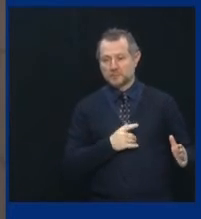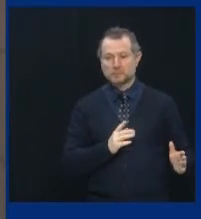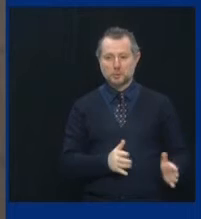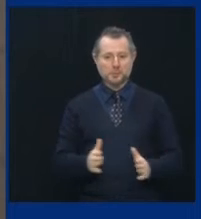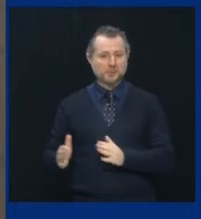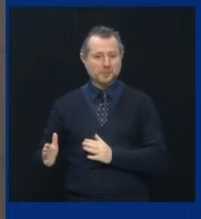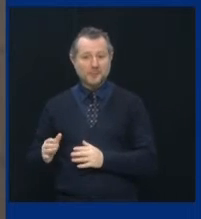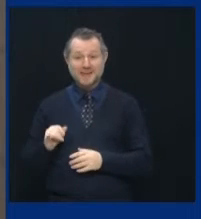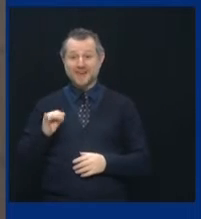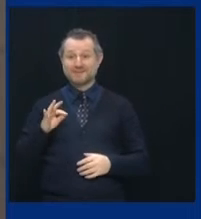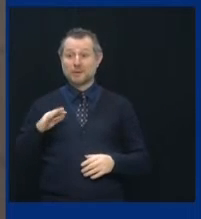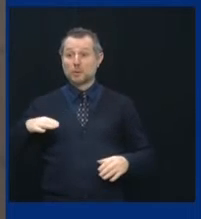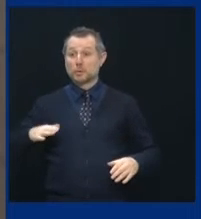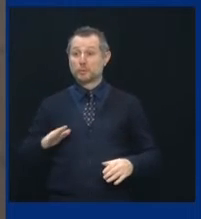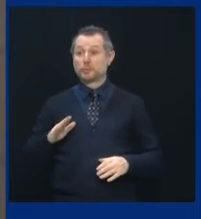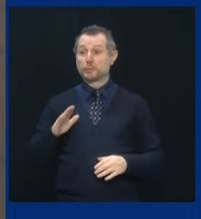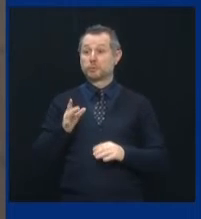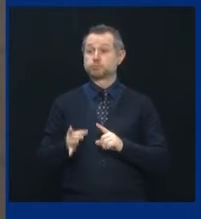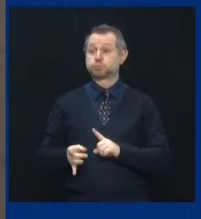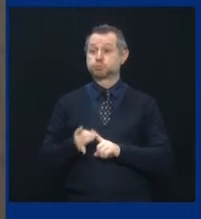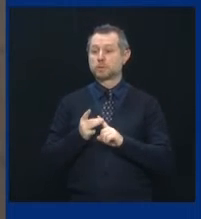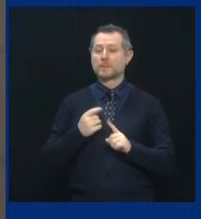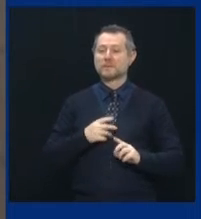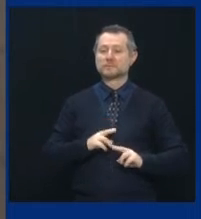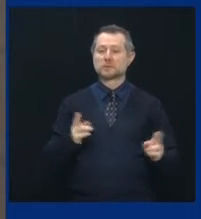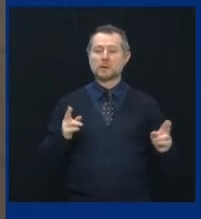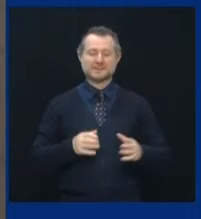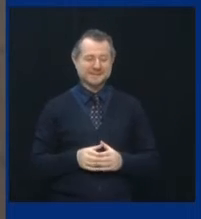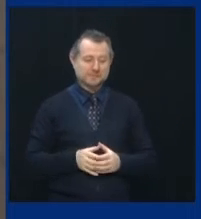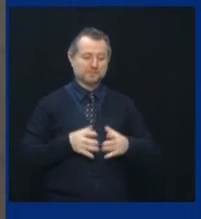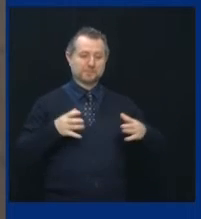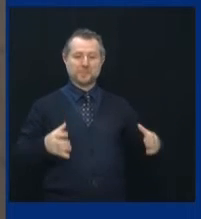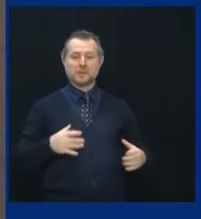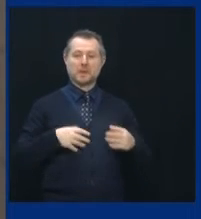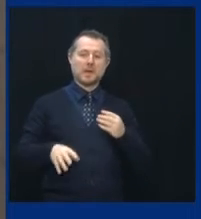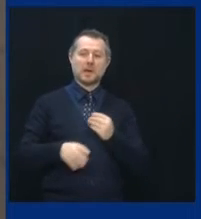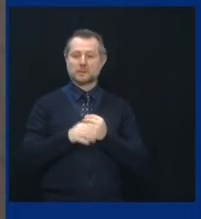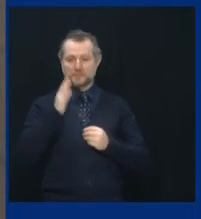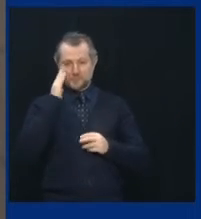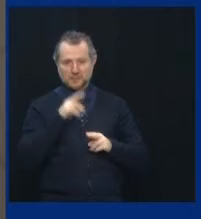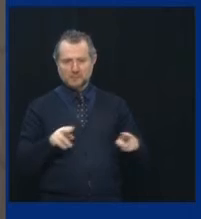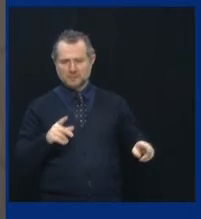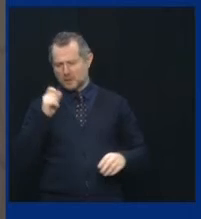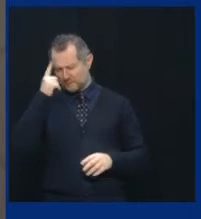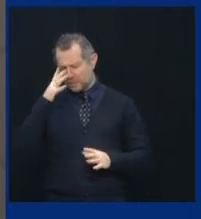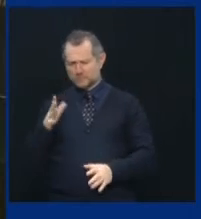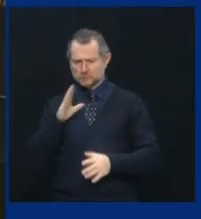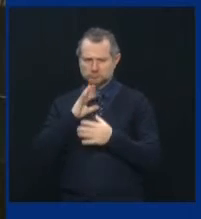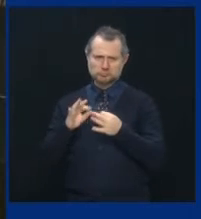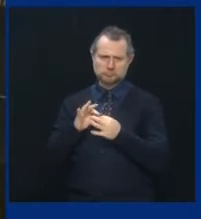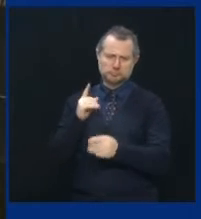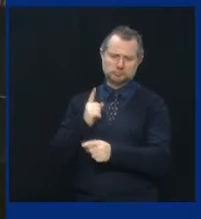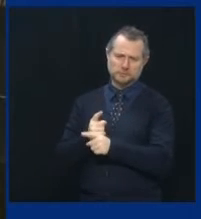to a certain number of patients over a period of time. So the governor is exactly right in the way he described it.